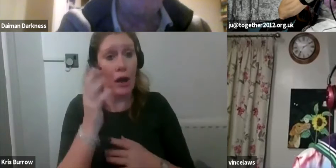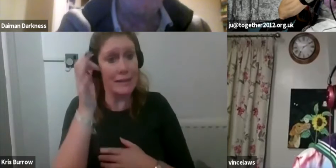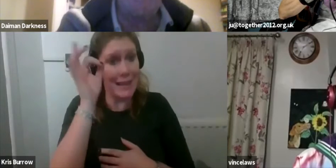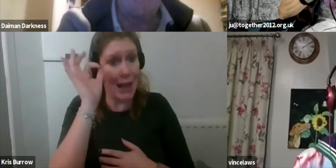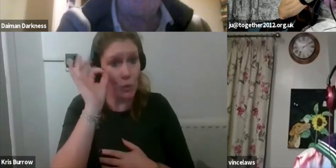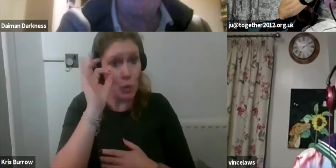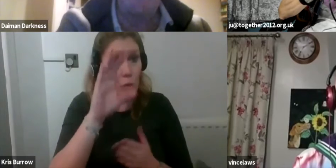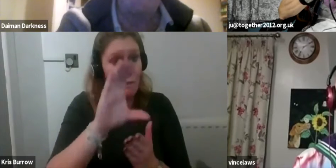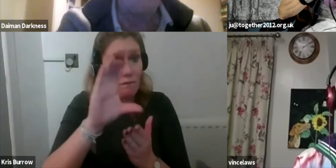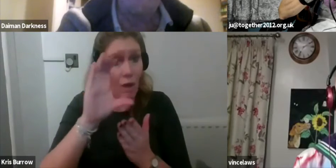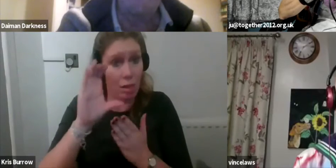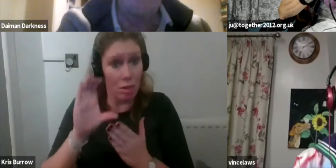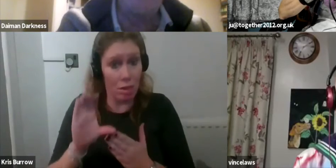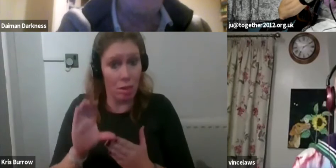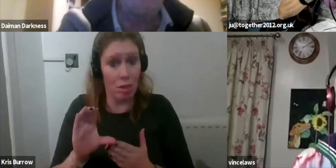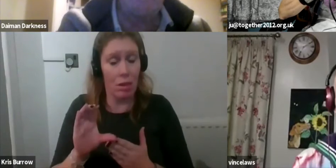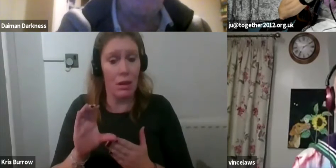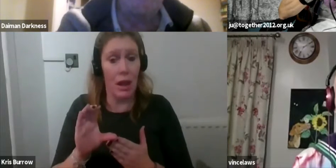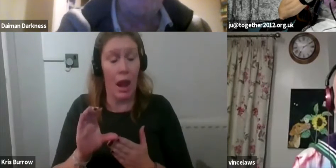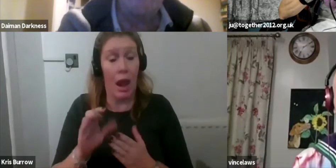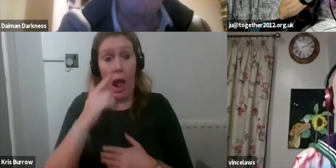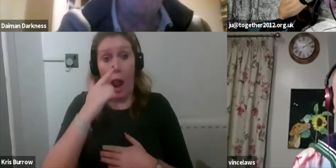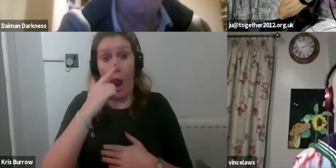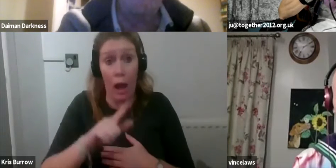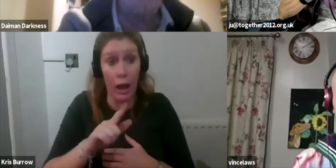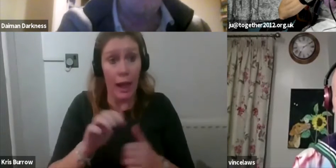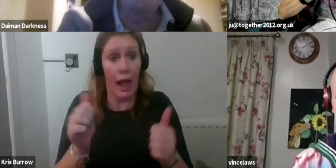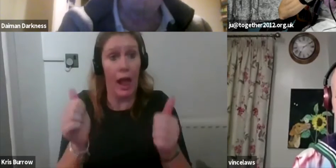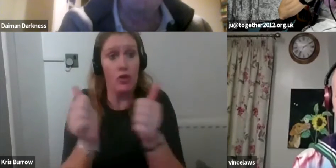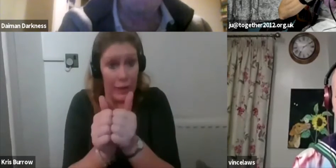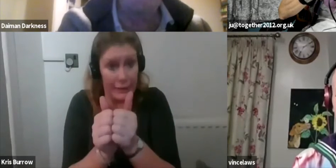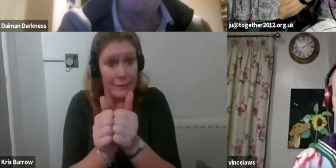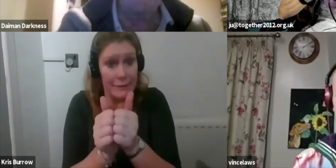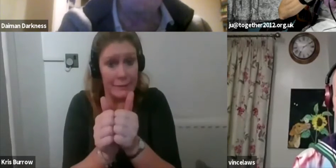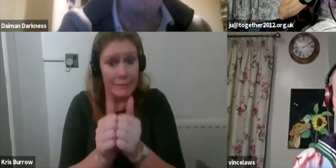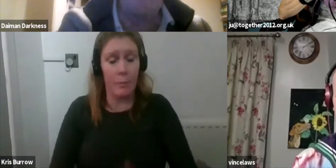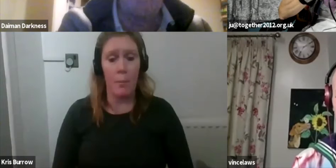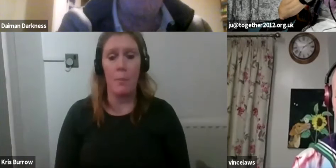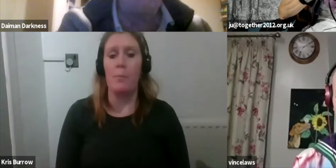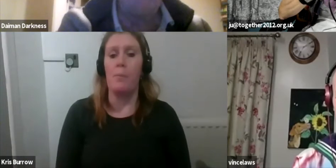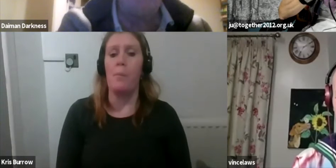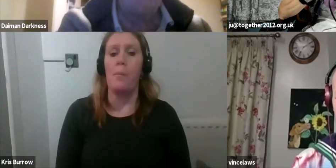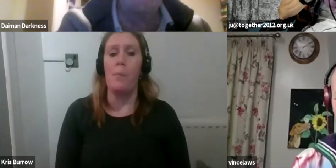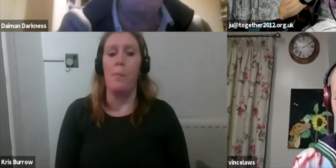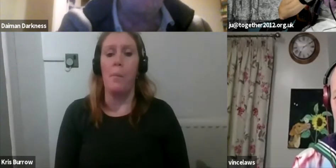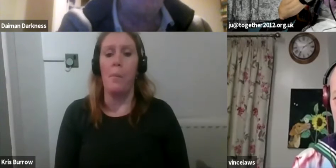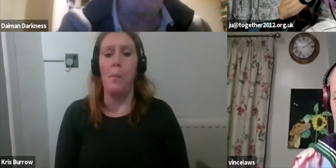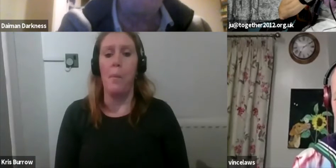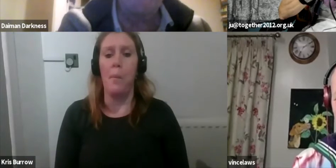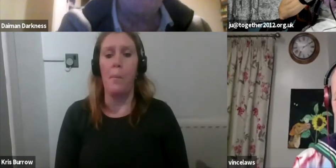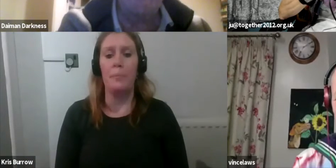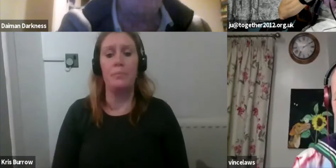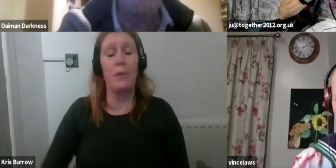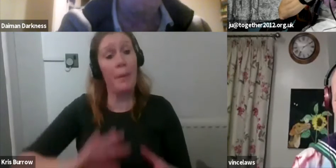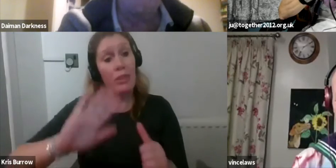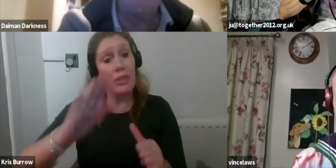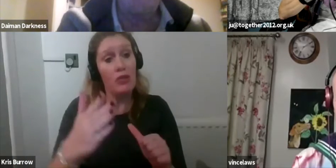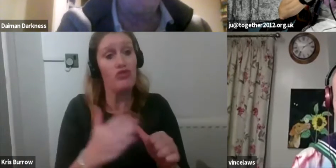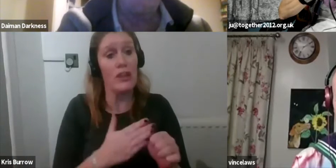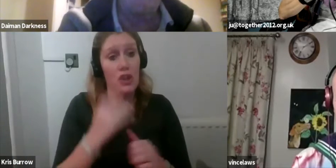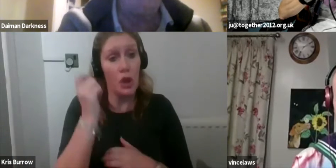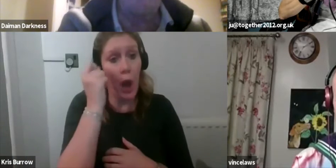fund it, which luckily they agreed to do. But the original idea came from